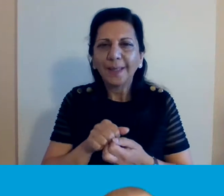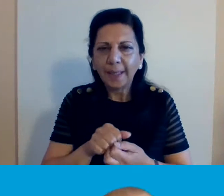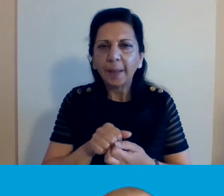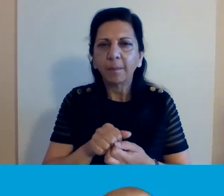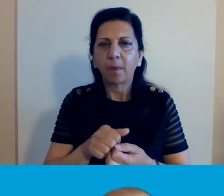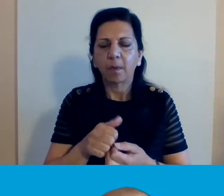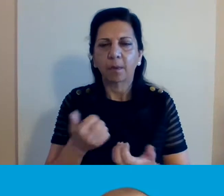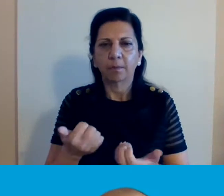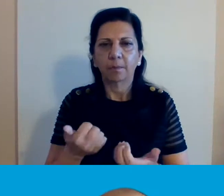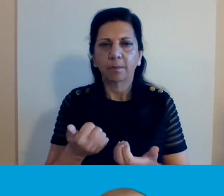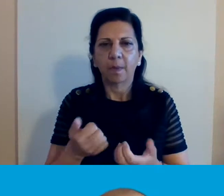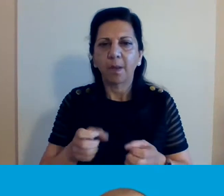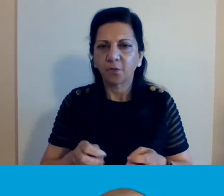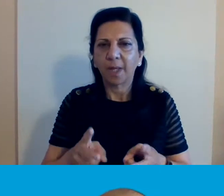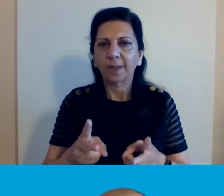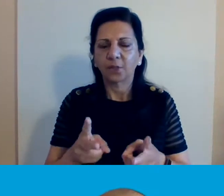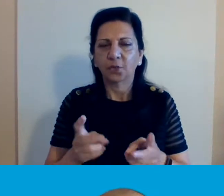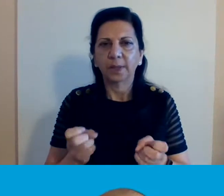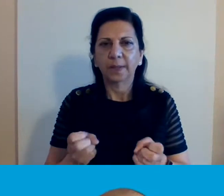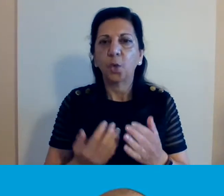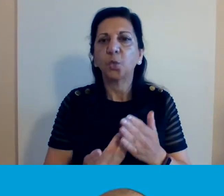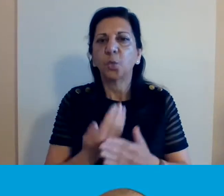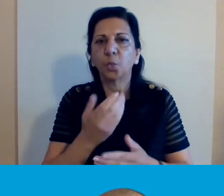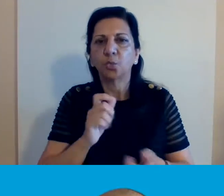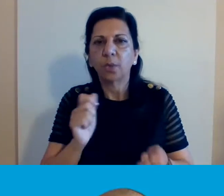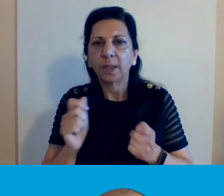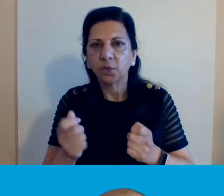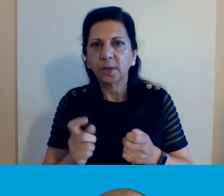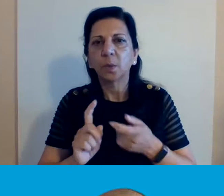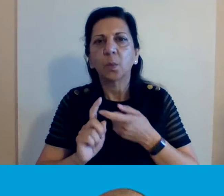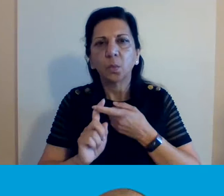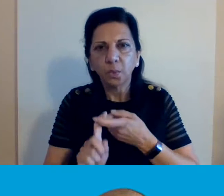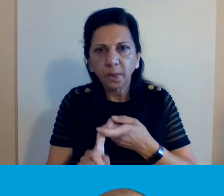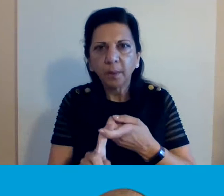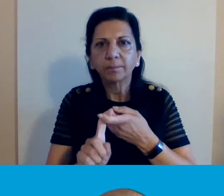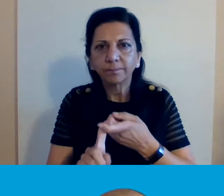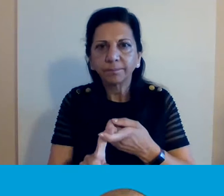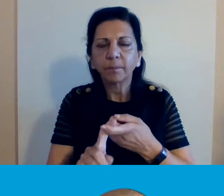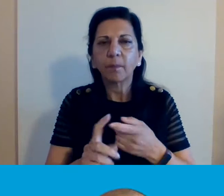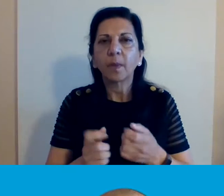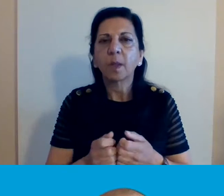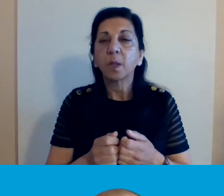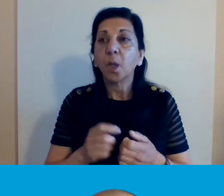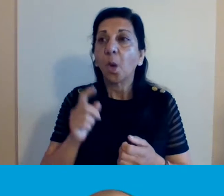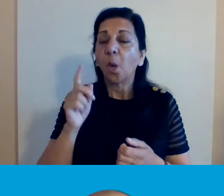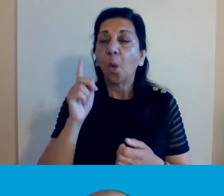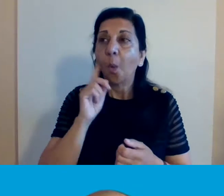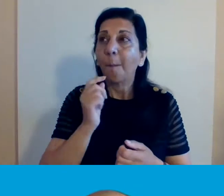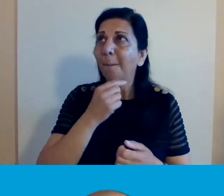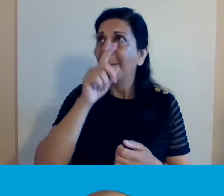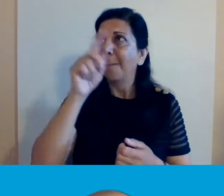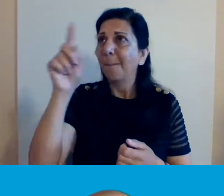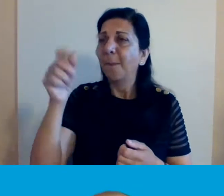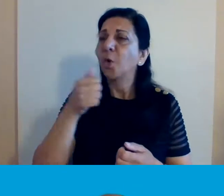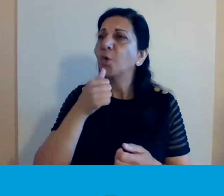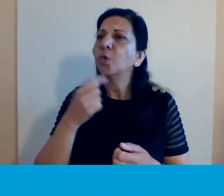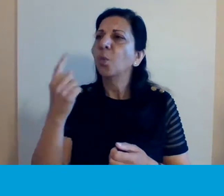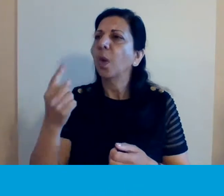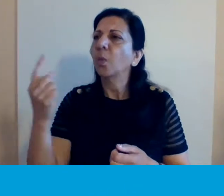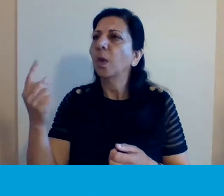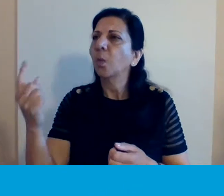through COVID. Because folk are right, people did access services elsewhere and the use of 111 was much